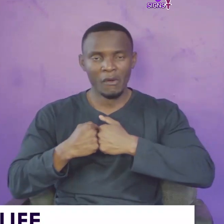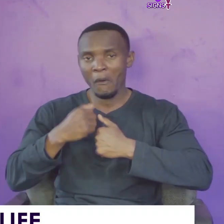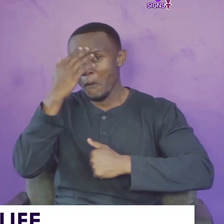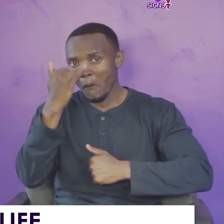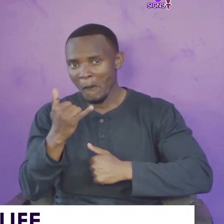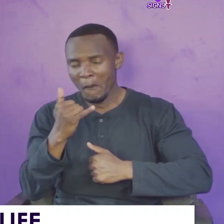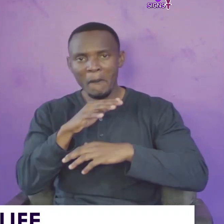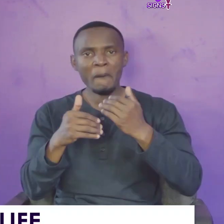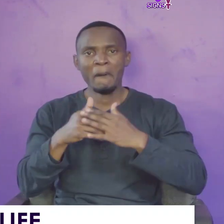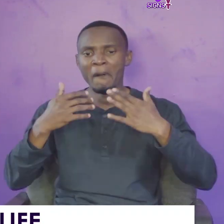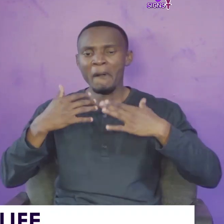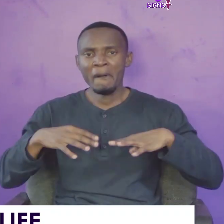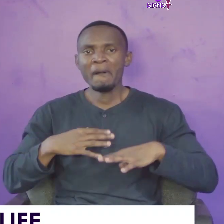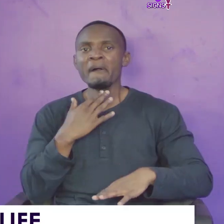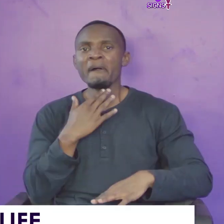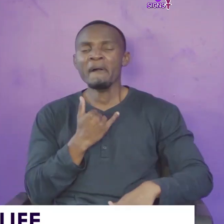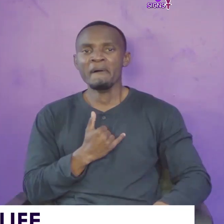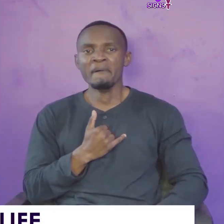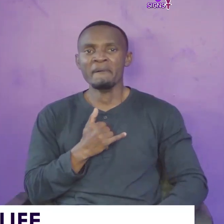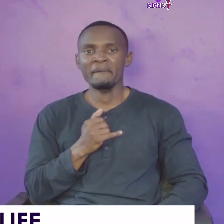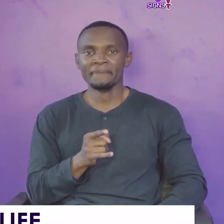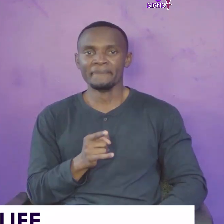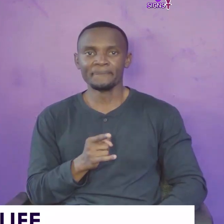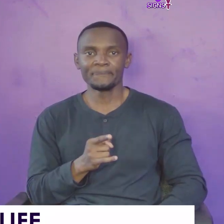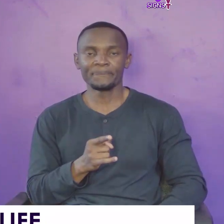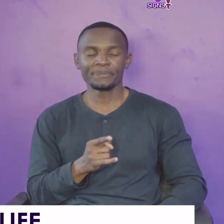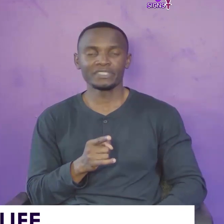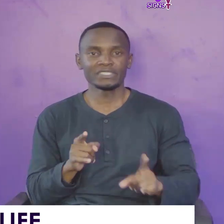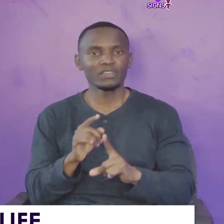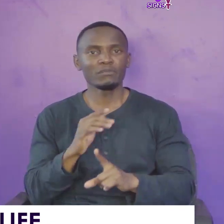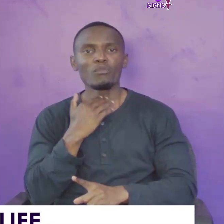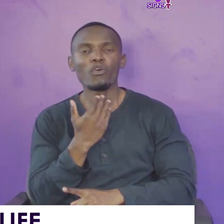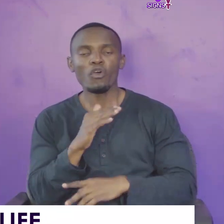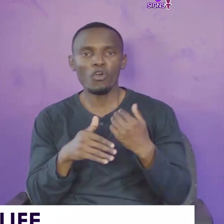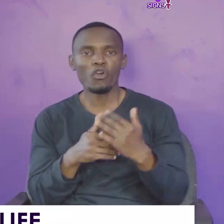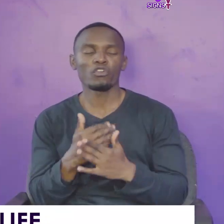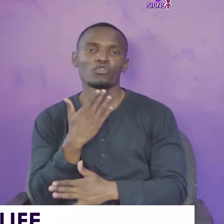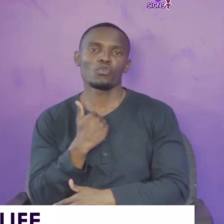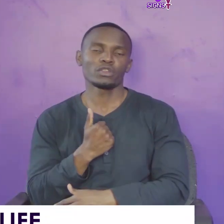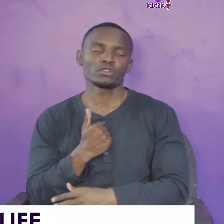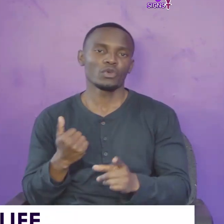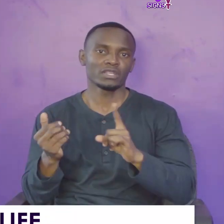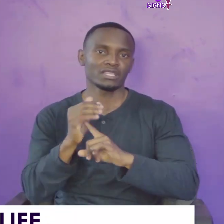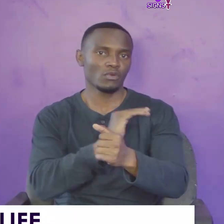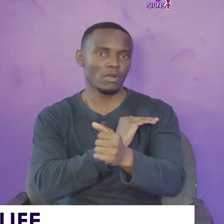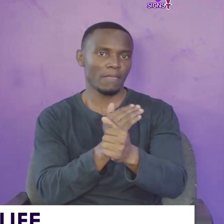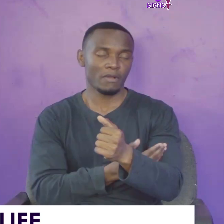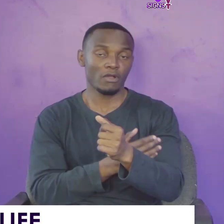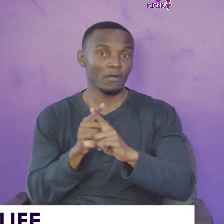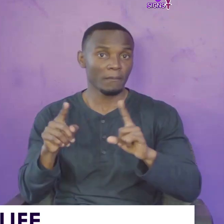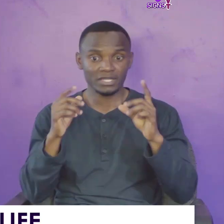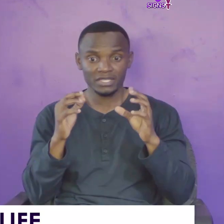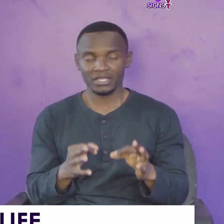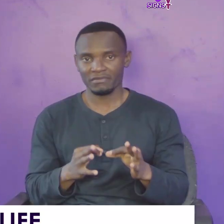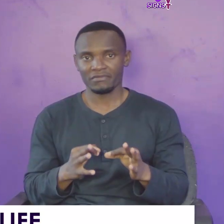it. Or rather, those that want it is more than one, and they all want it for themselves. Yeah. But if there